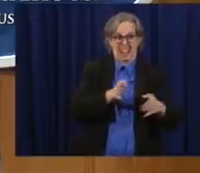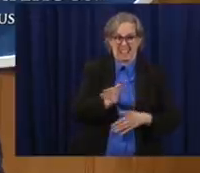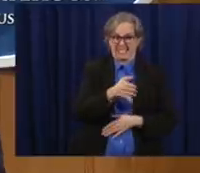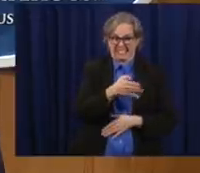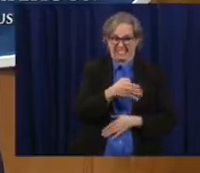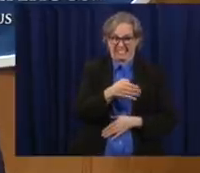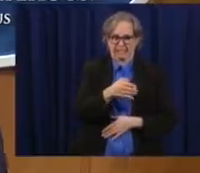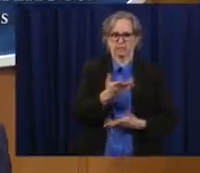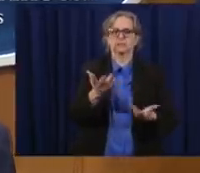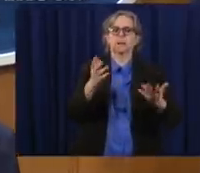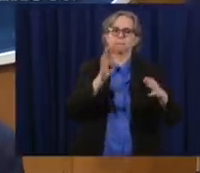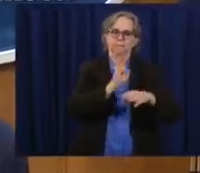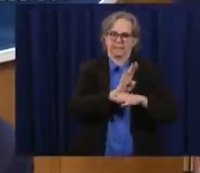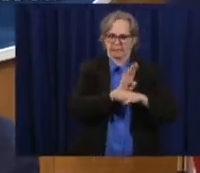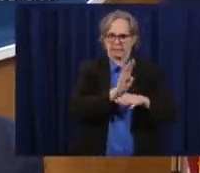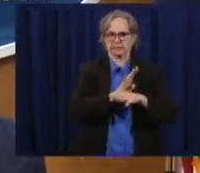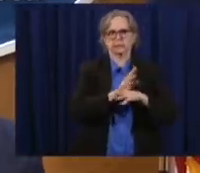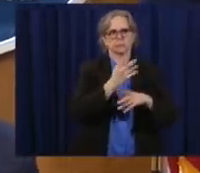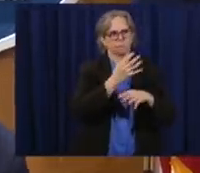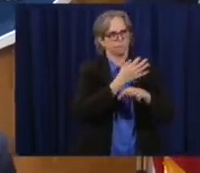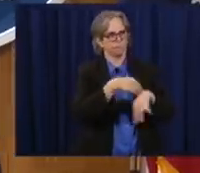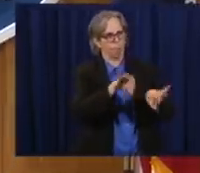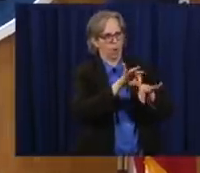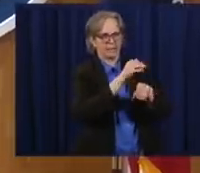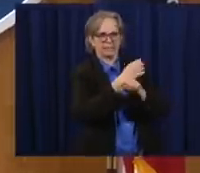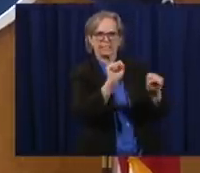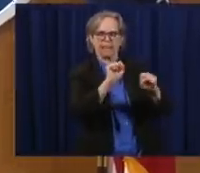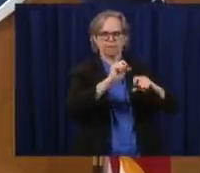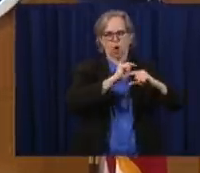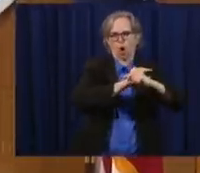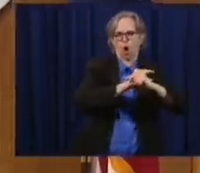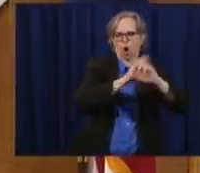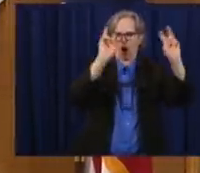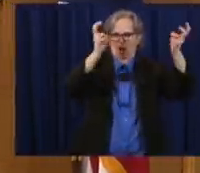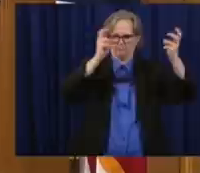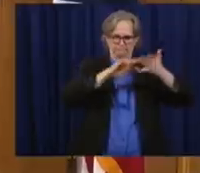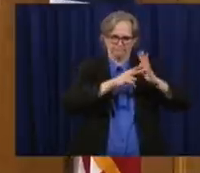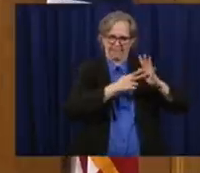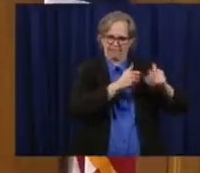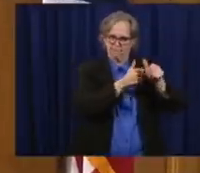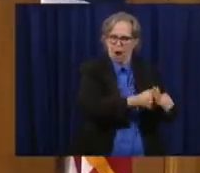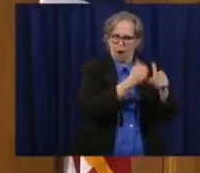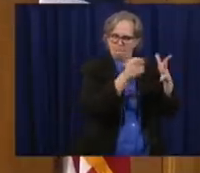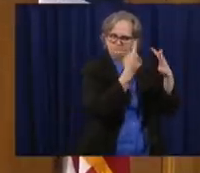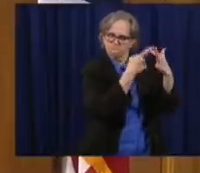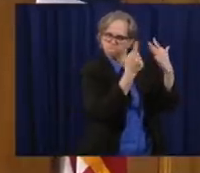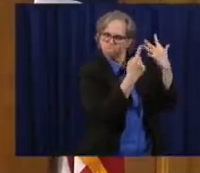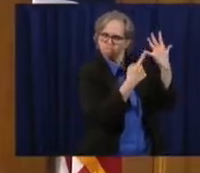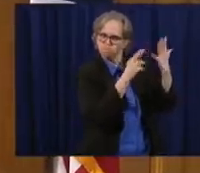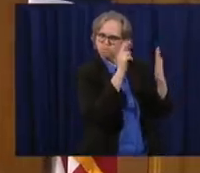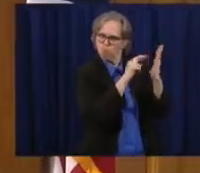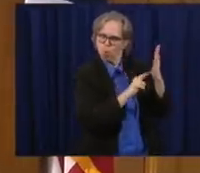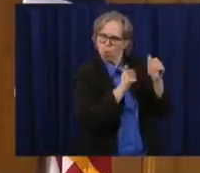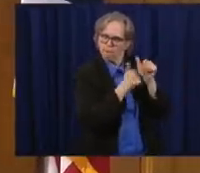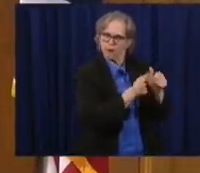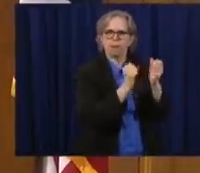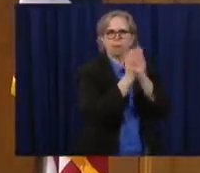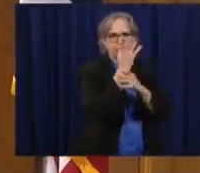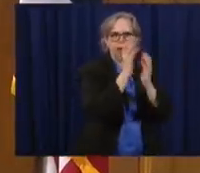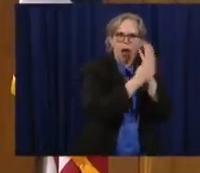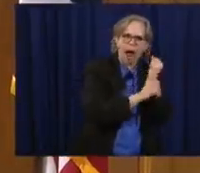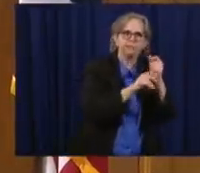And that's pretty much what I have been talking about and giving some examples about that. But both of them will talk a little